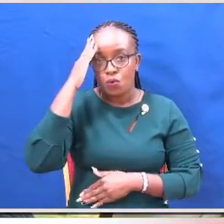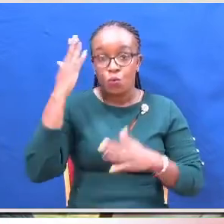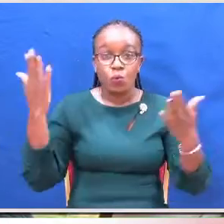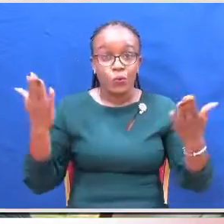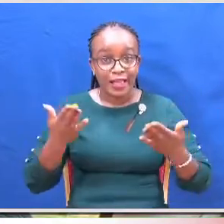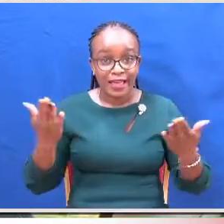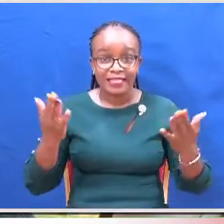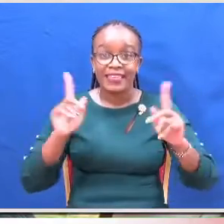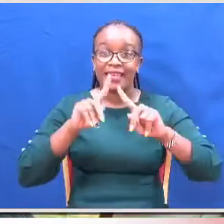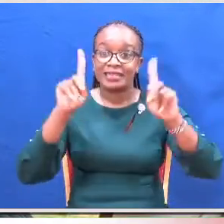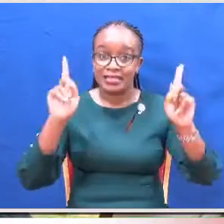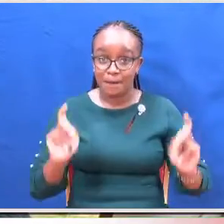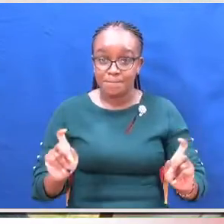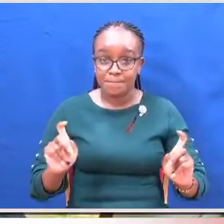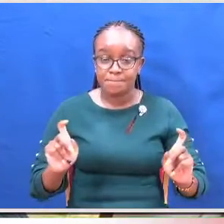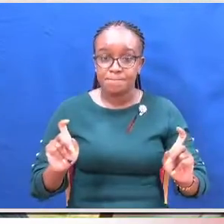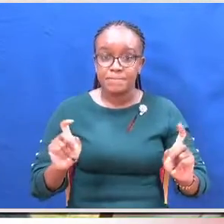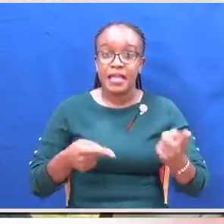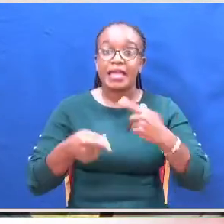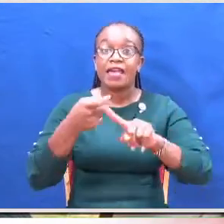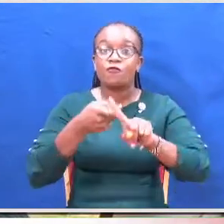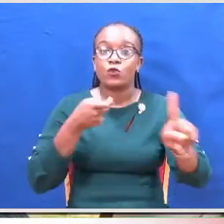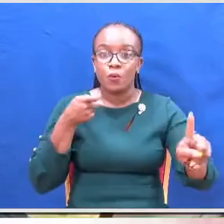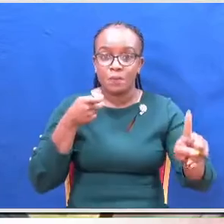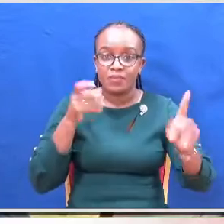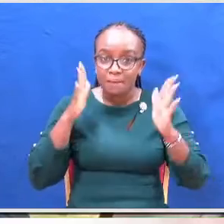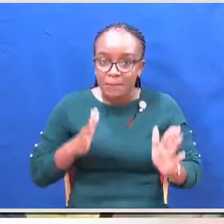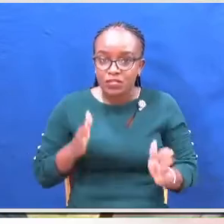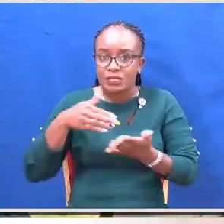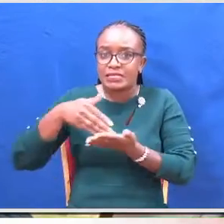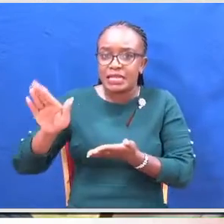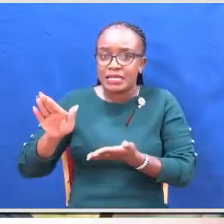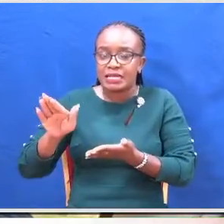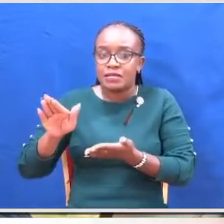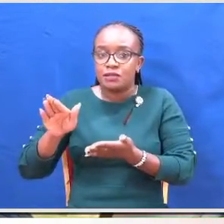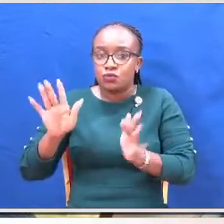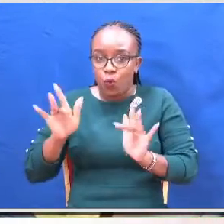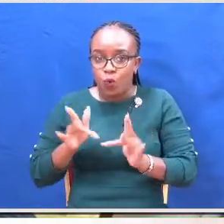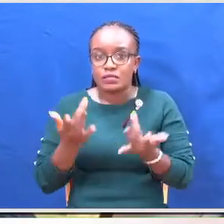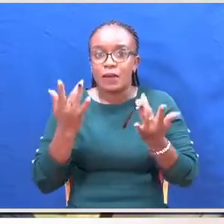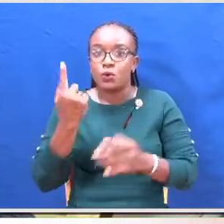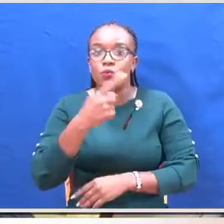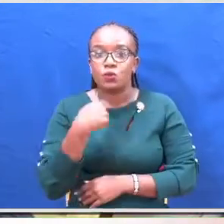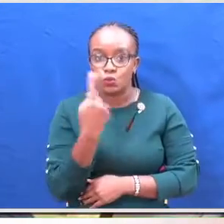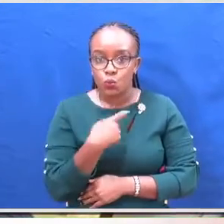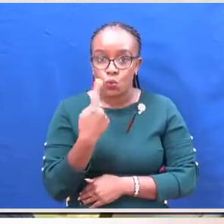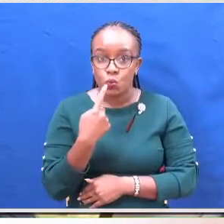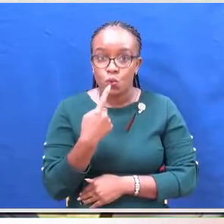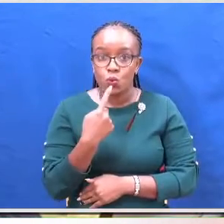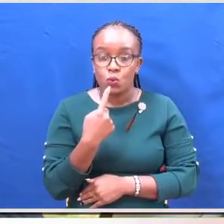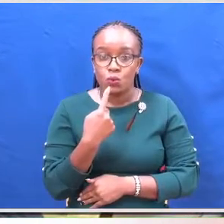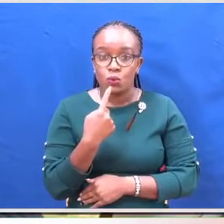the exam originated from to go to her status in the WhatsApp. Otherwise, so